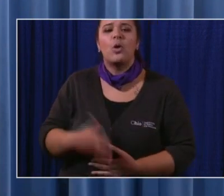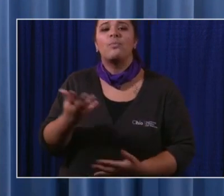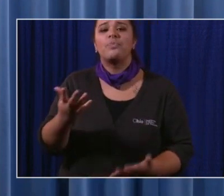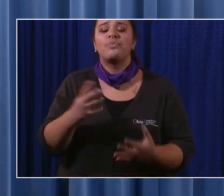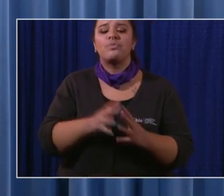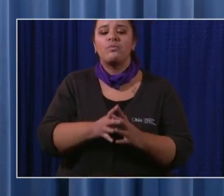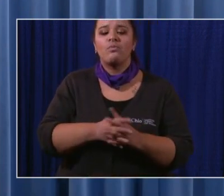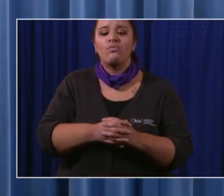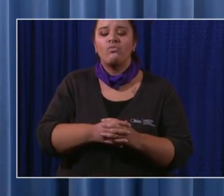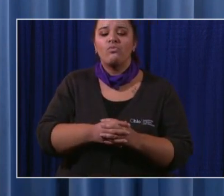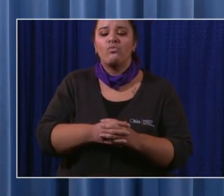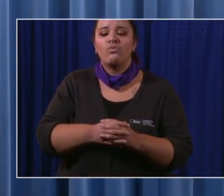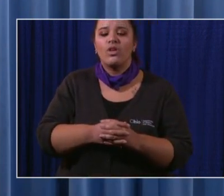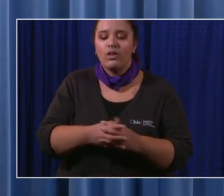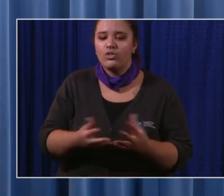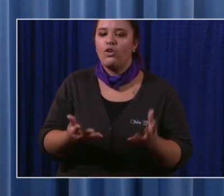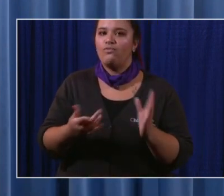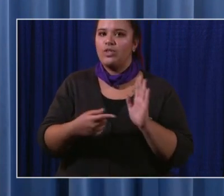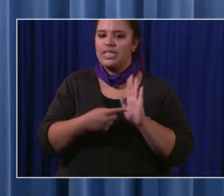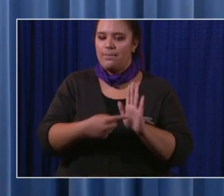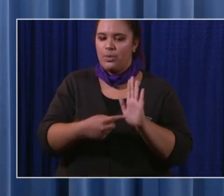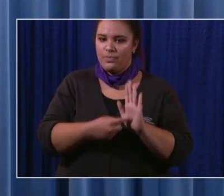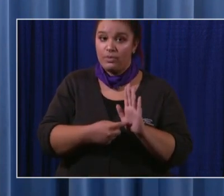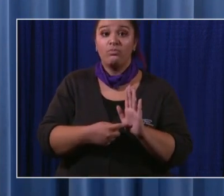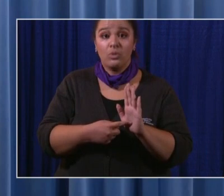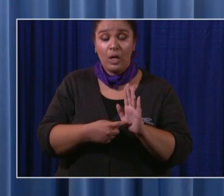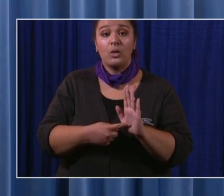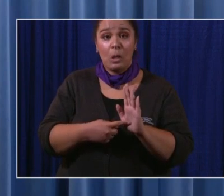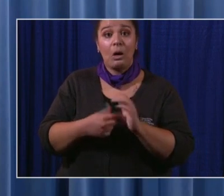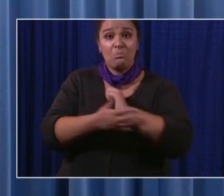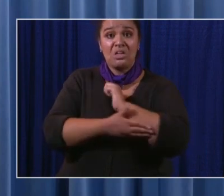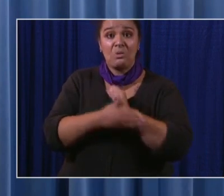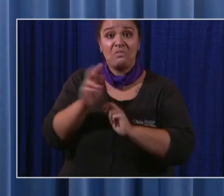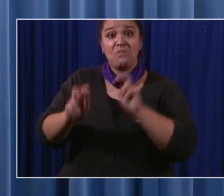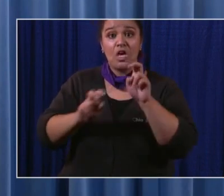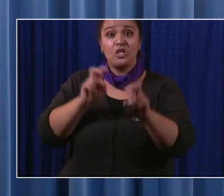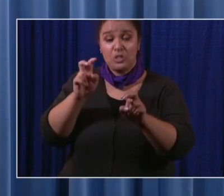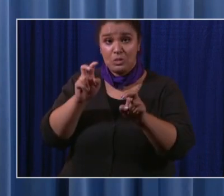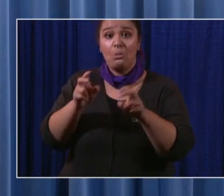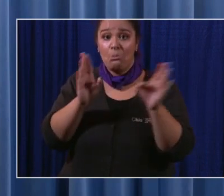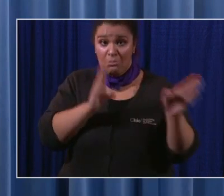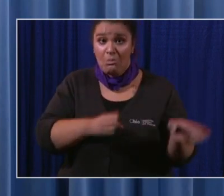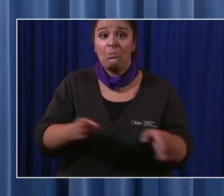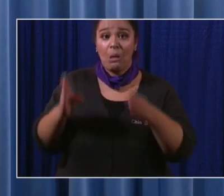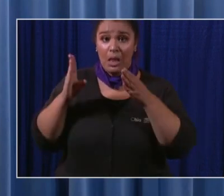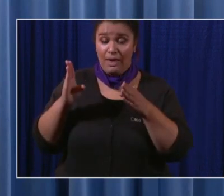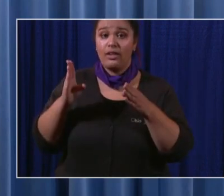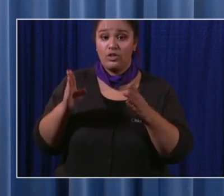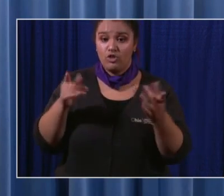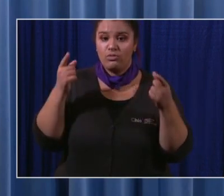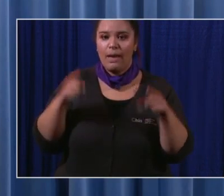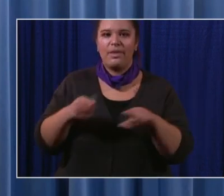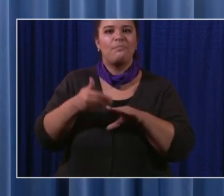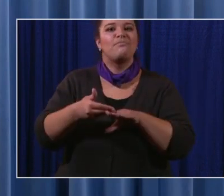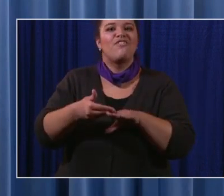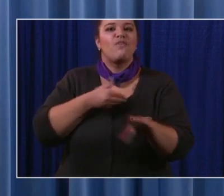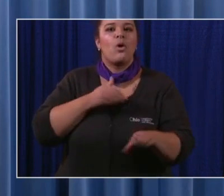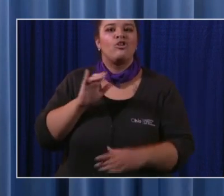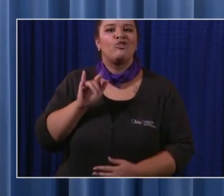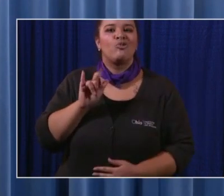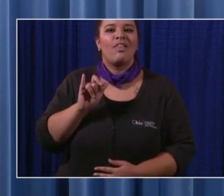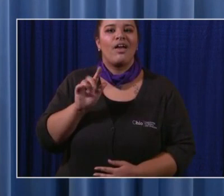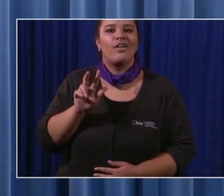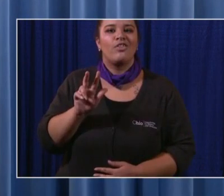or several days later. For example, in this case, there are county fairs scheduled to go forth before July